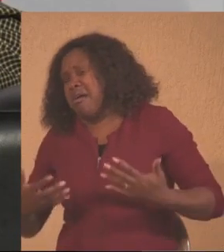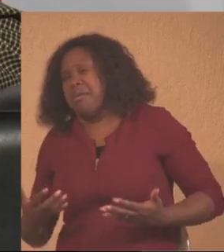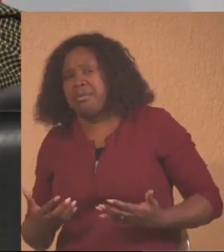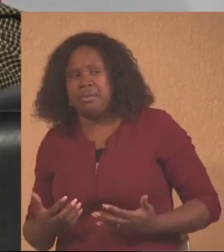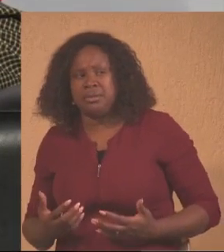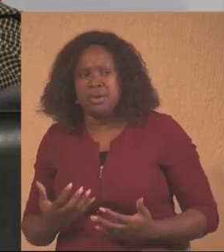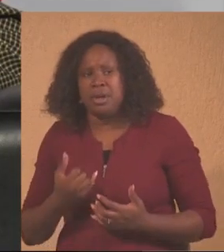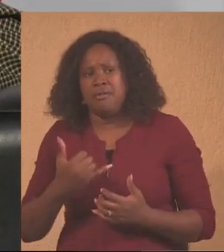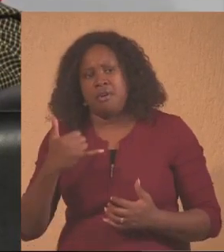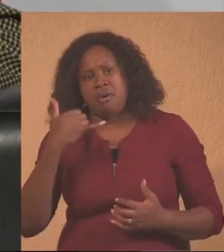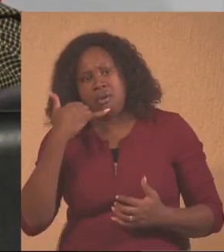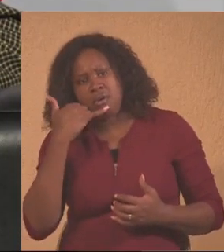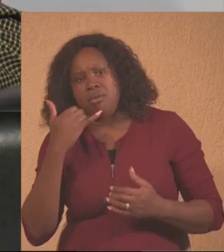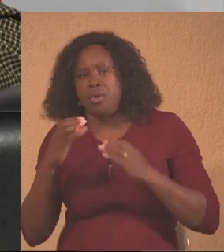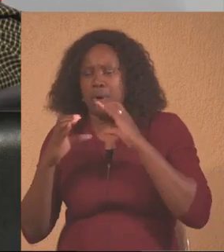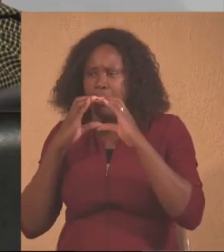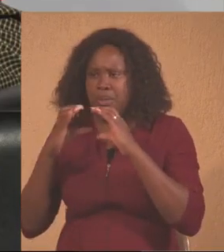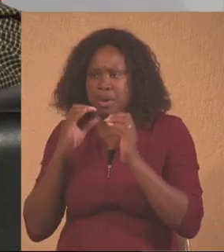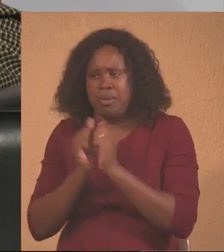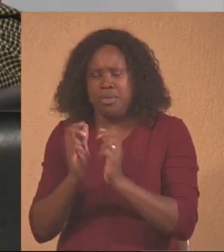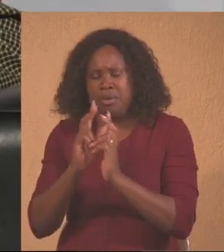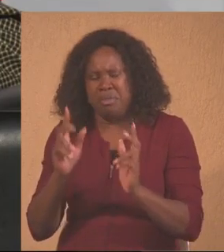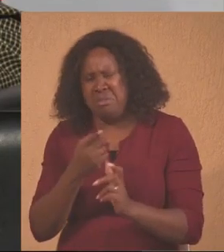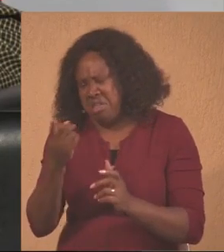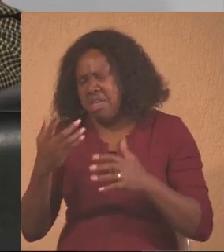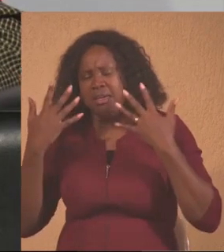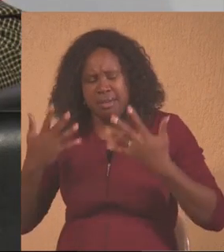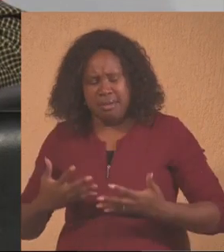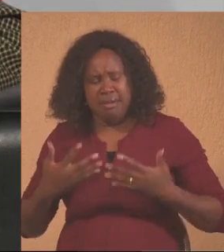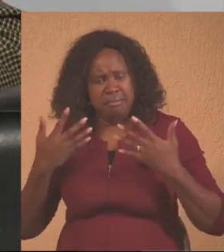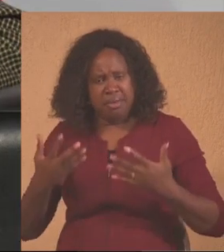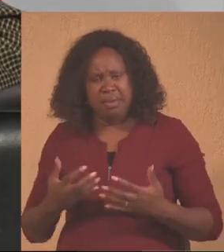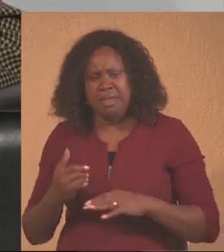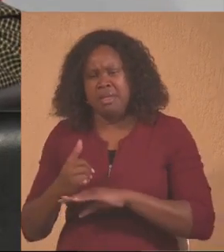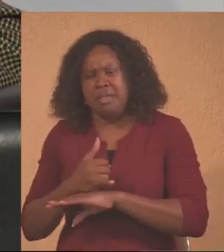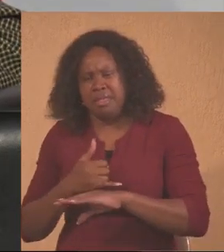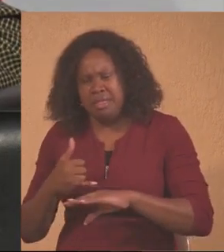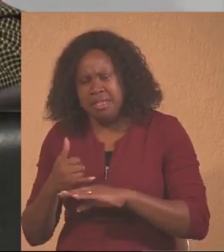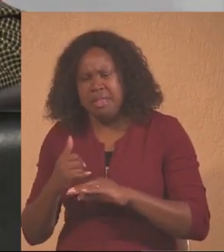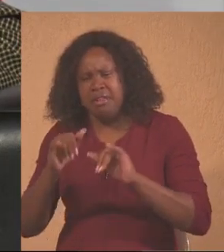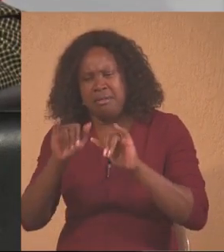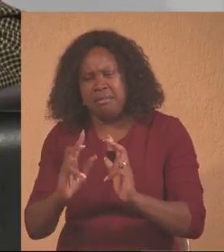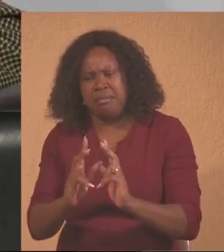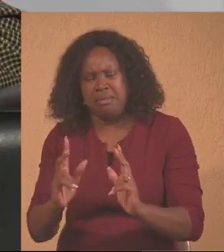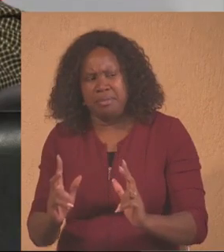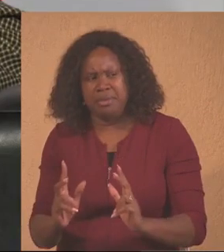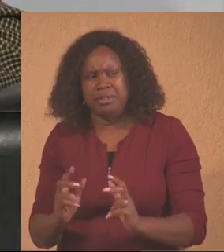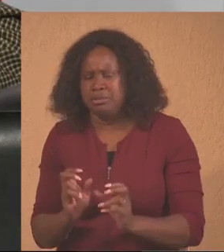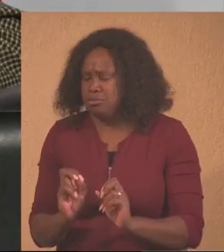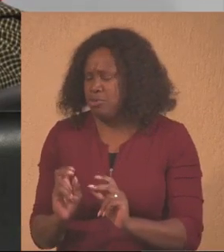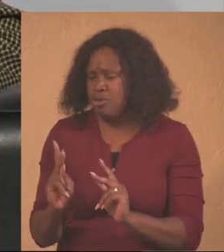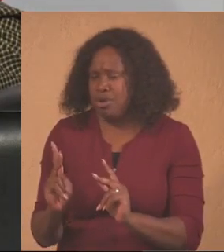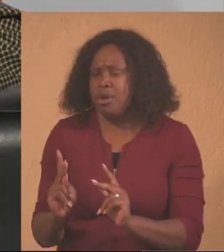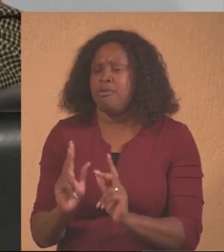We communicate with them. They are happy. The space, the place where we put them, is okay for